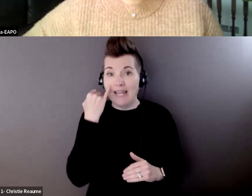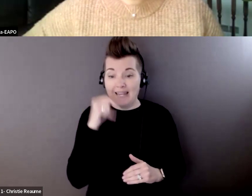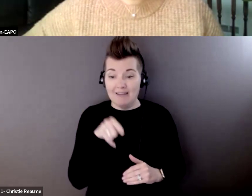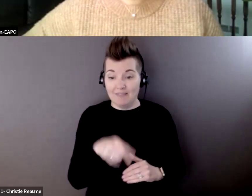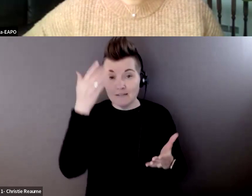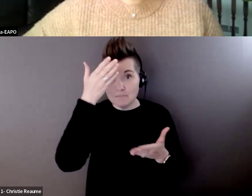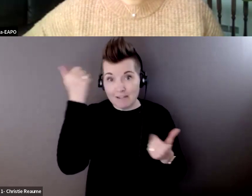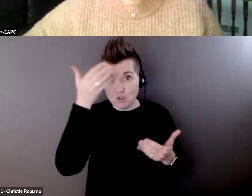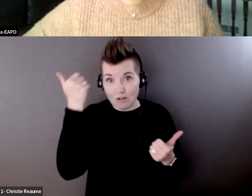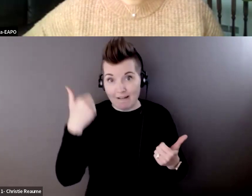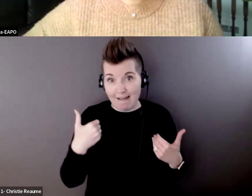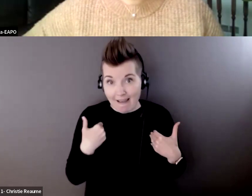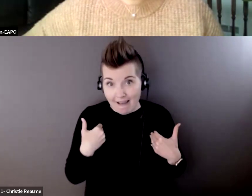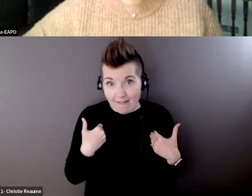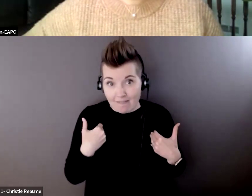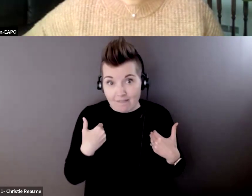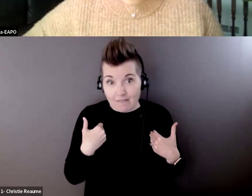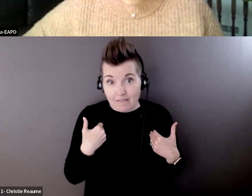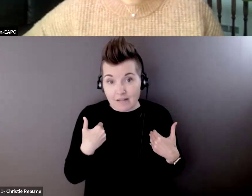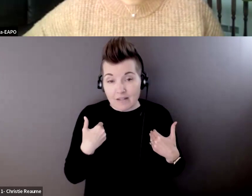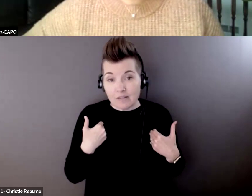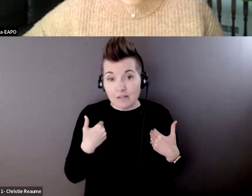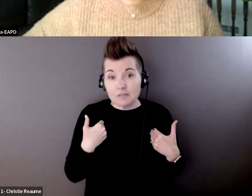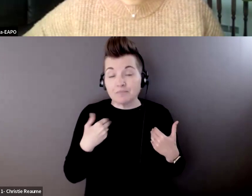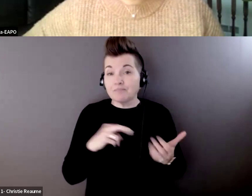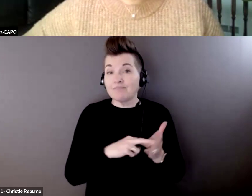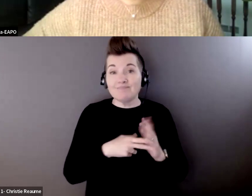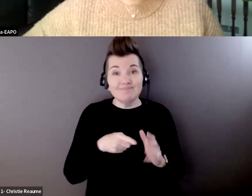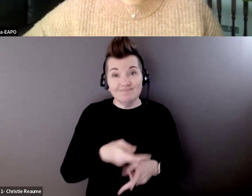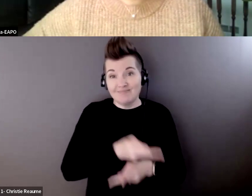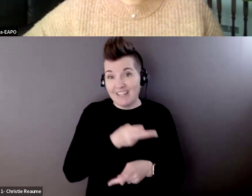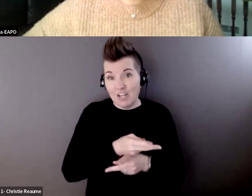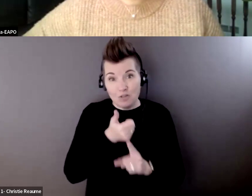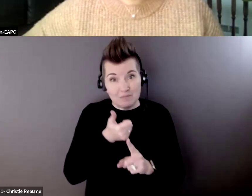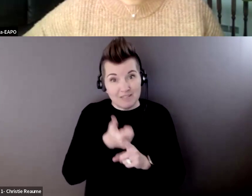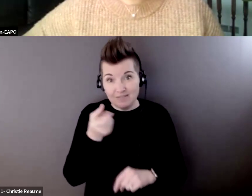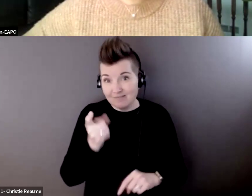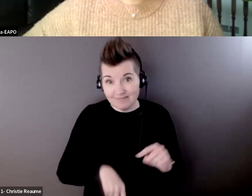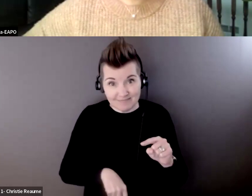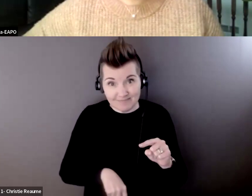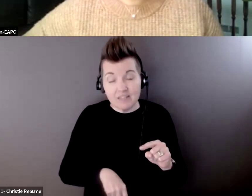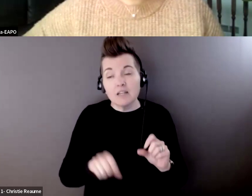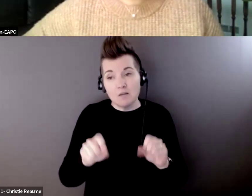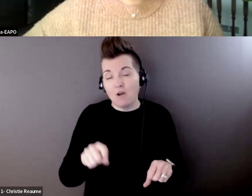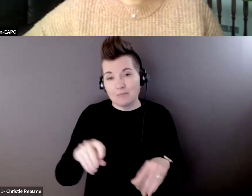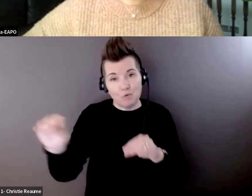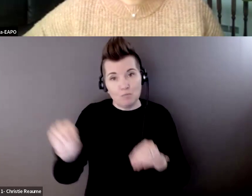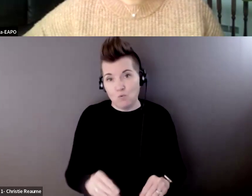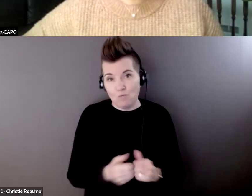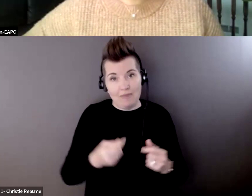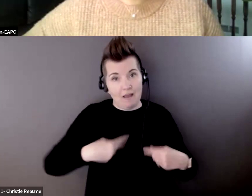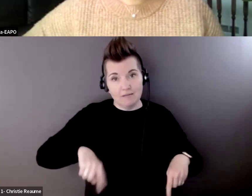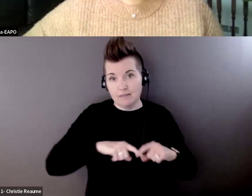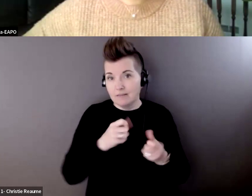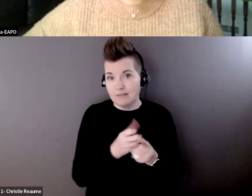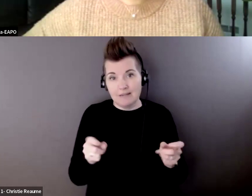caused an inability to care for themselves, they may not be able to enter the safe suites.